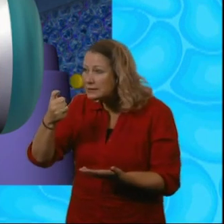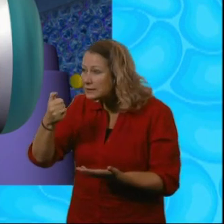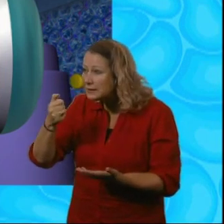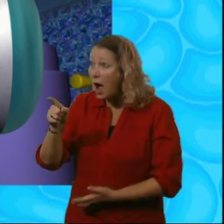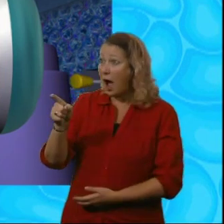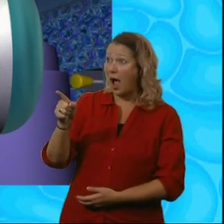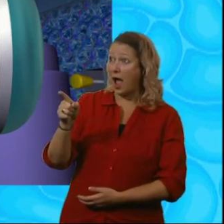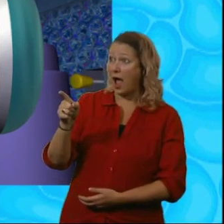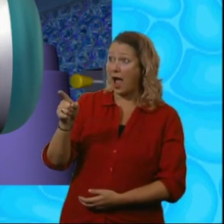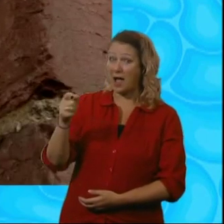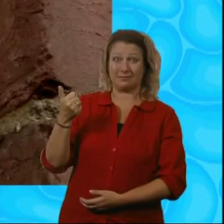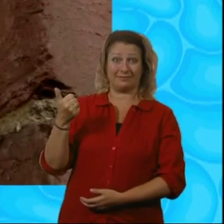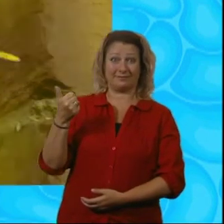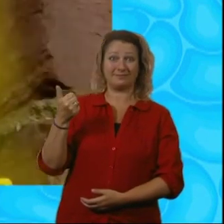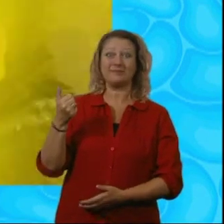Got a 6.